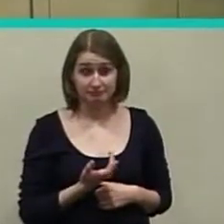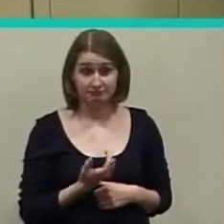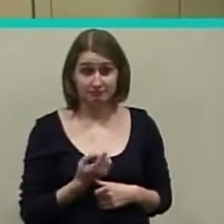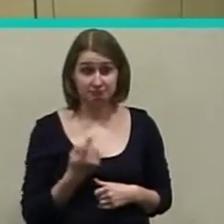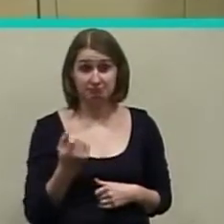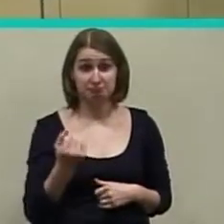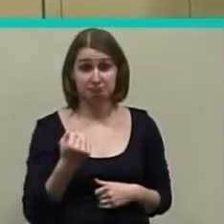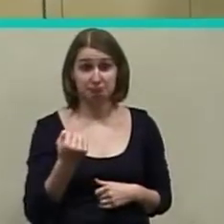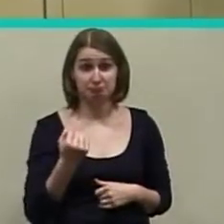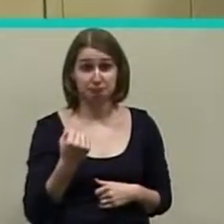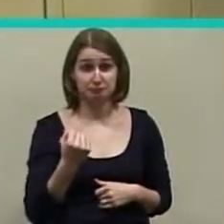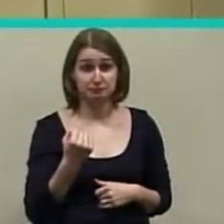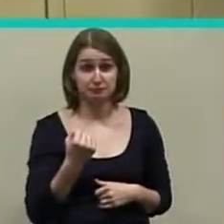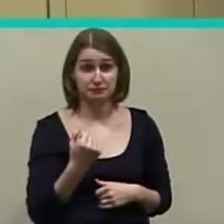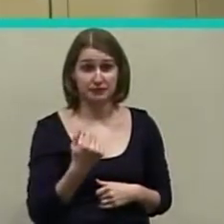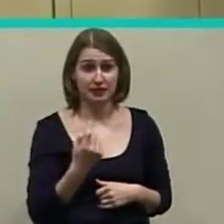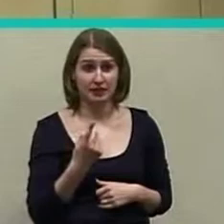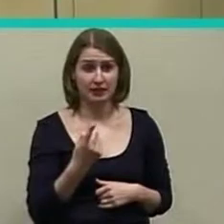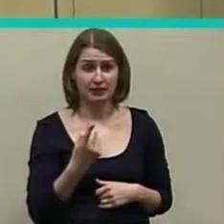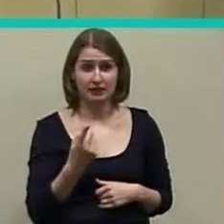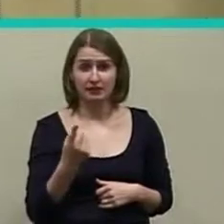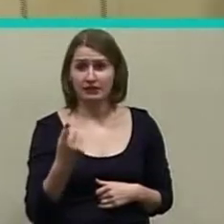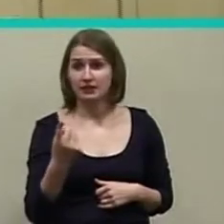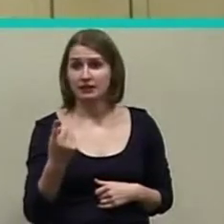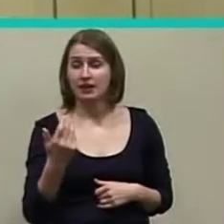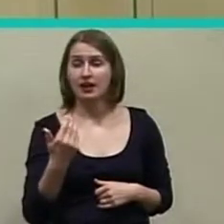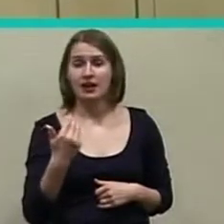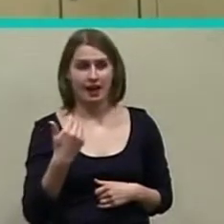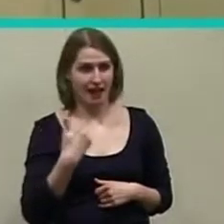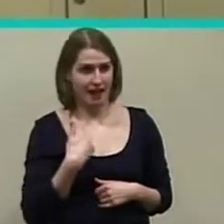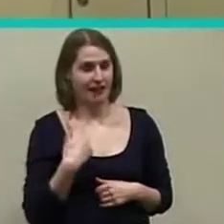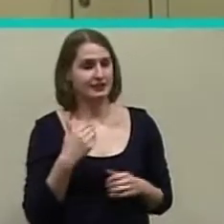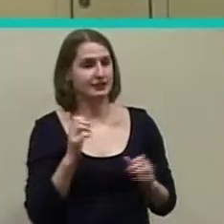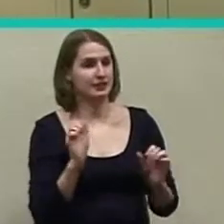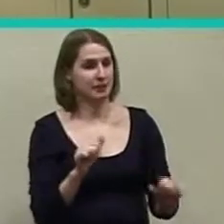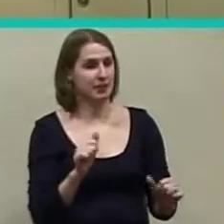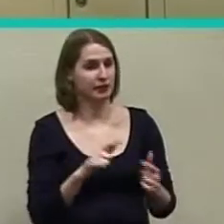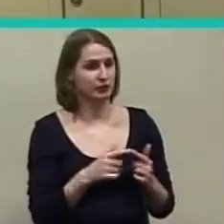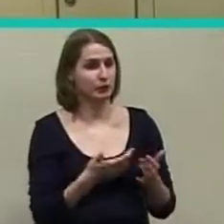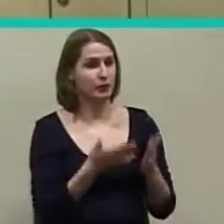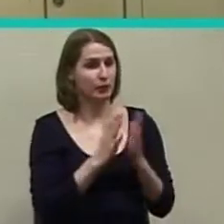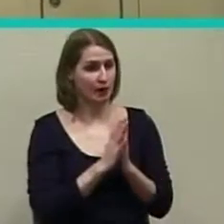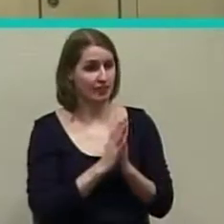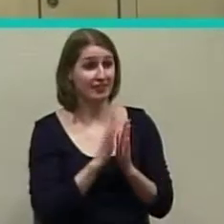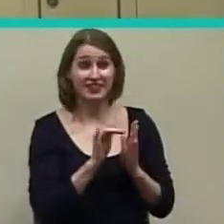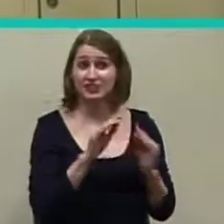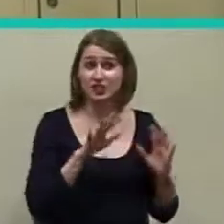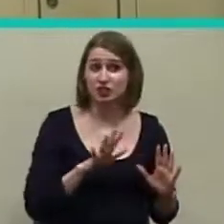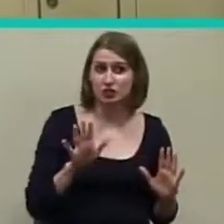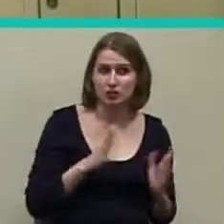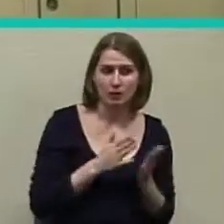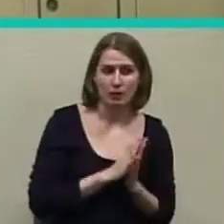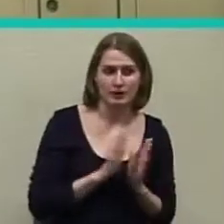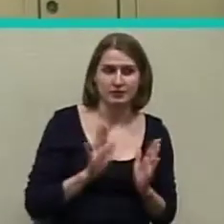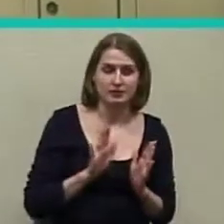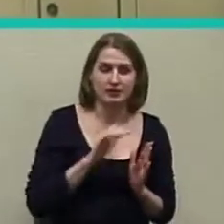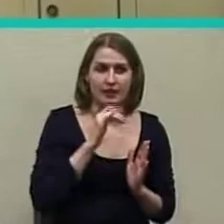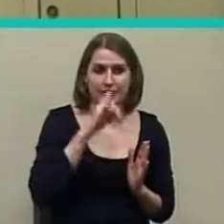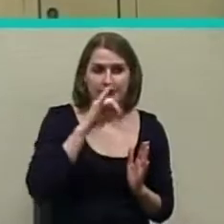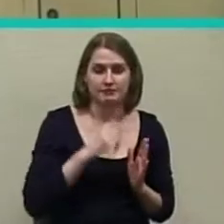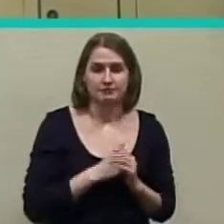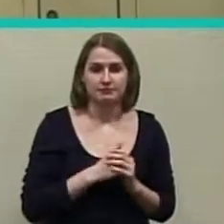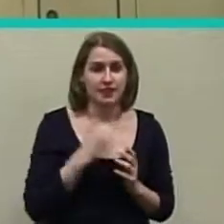He has ability to request. He has ability to request. Well, that's the teacher's making the request. Okay. All right, and then it's